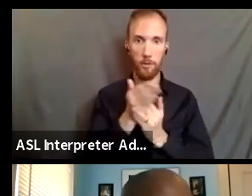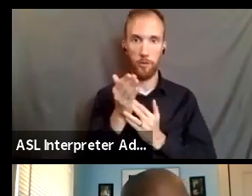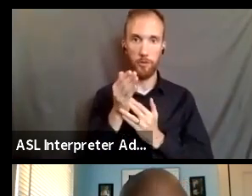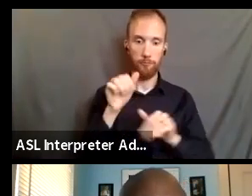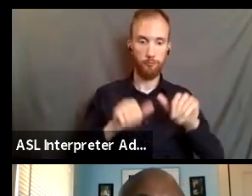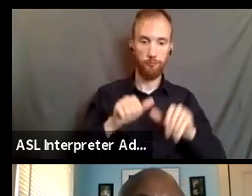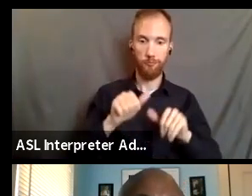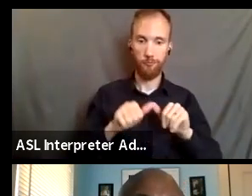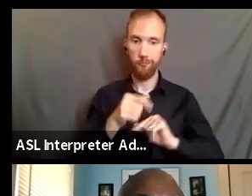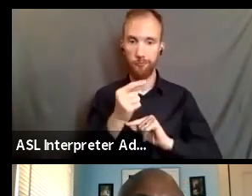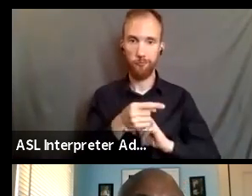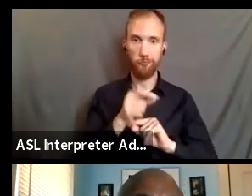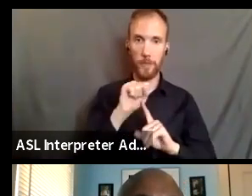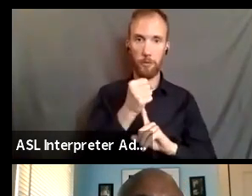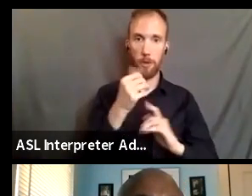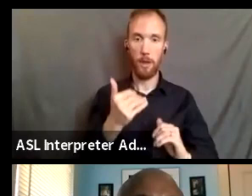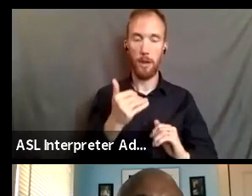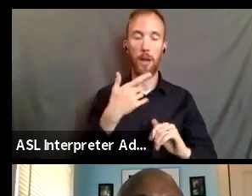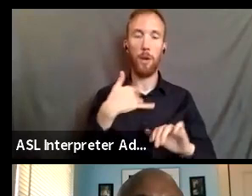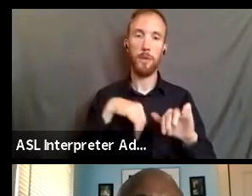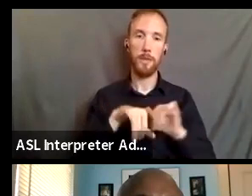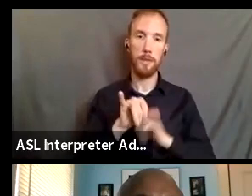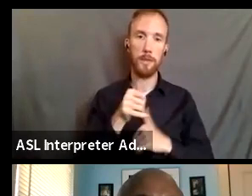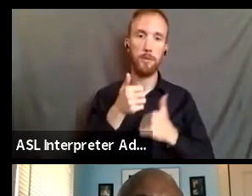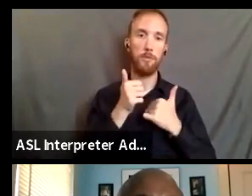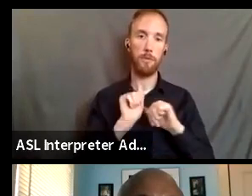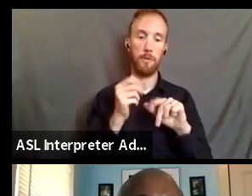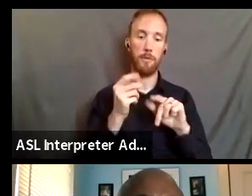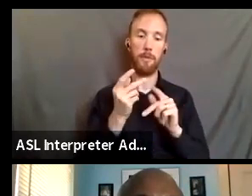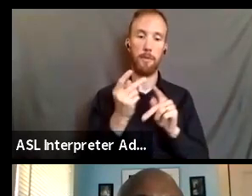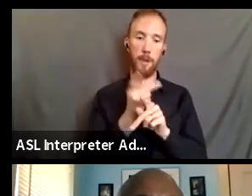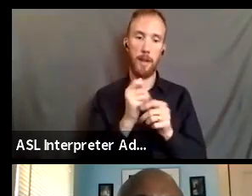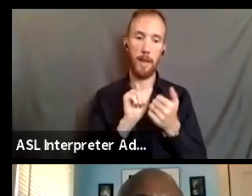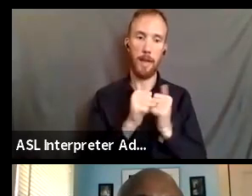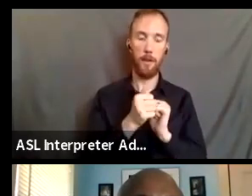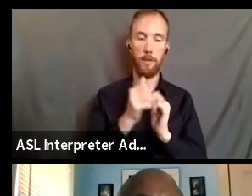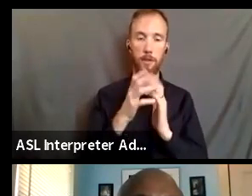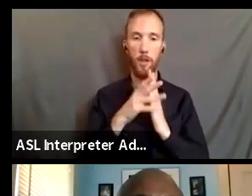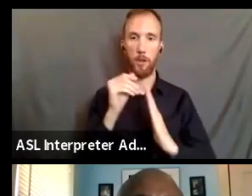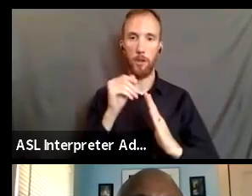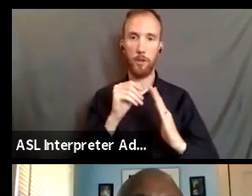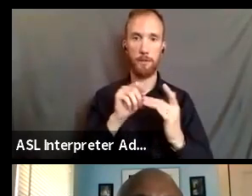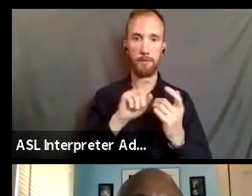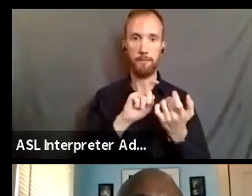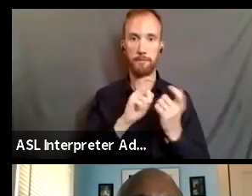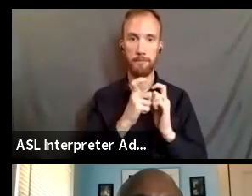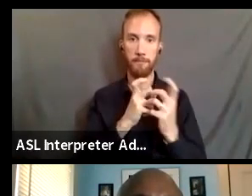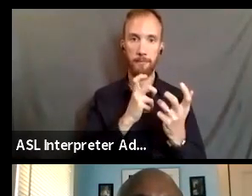leverage what we can to to learn and adapt for the future as well